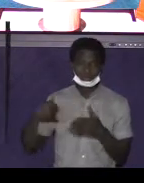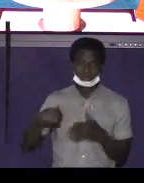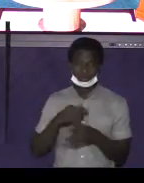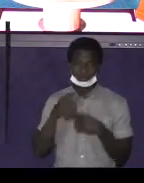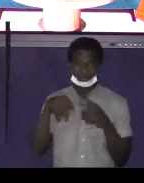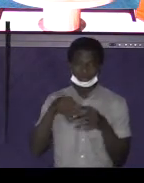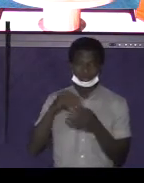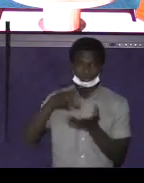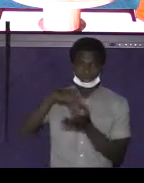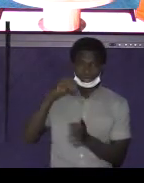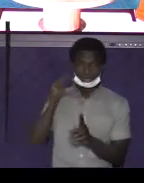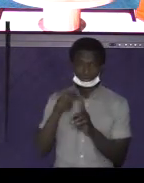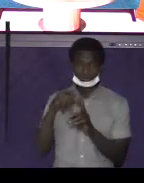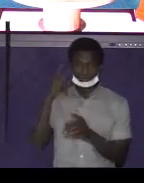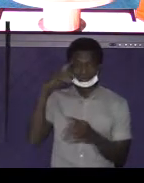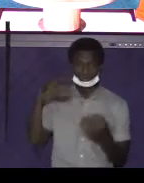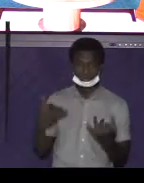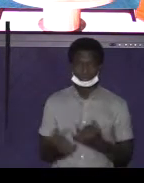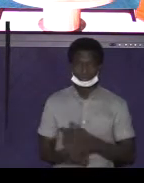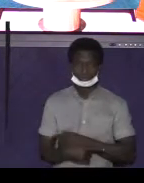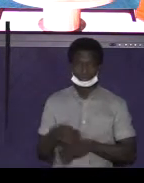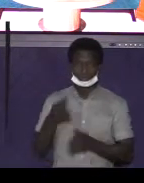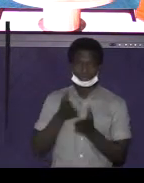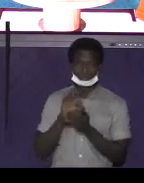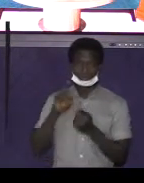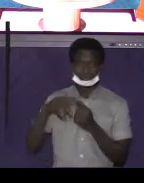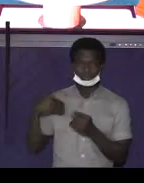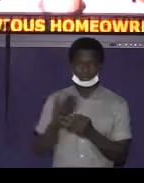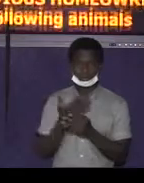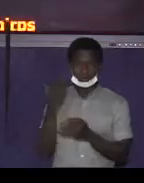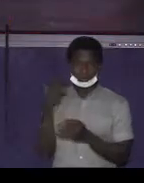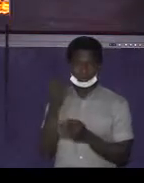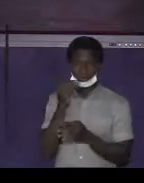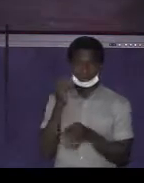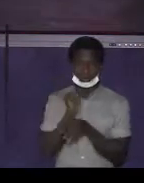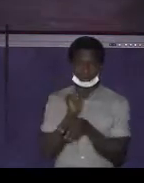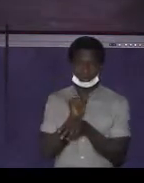today's lesson, a correction to our previous homework is in order.